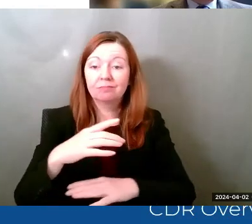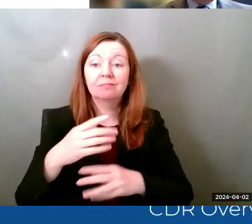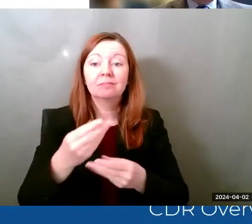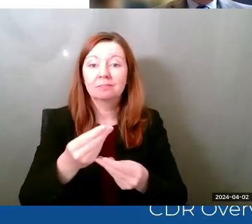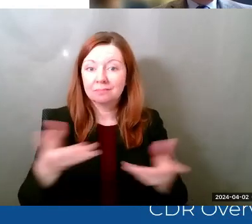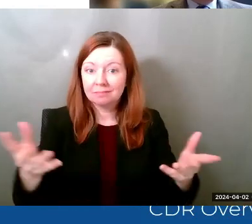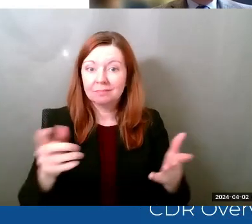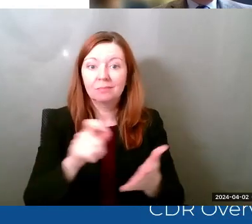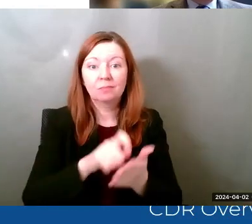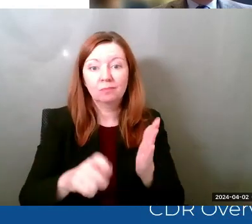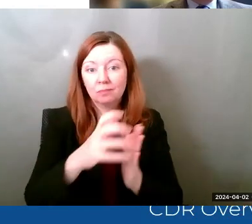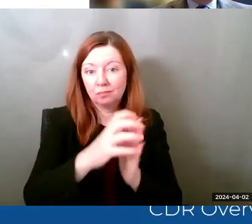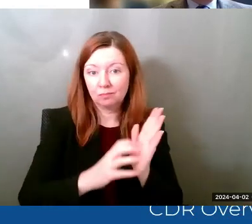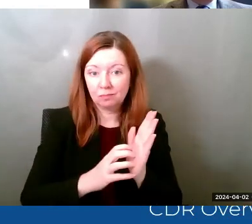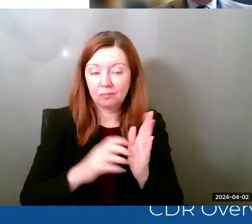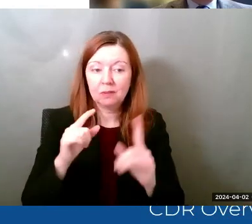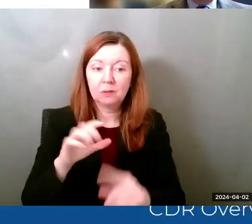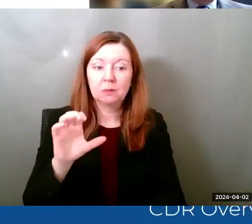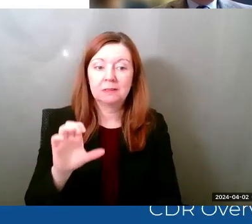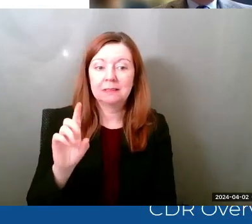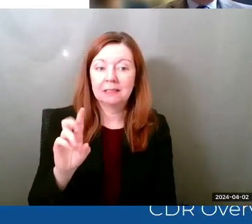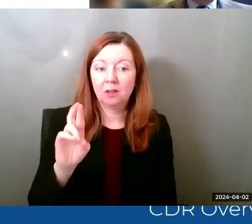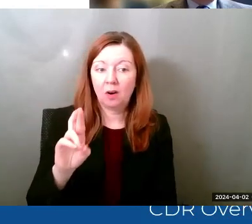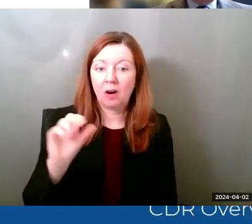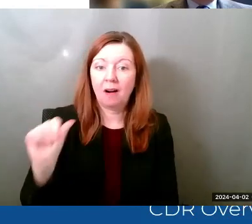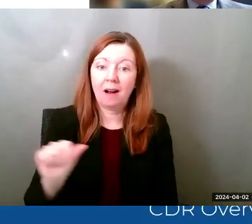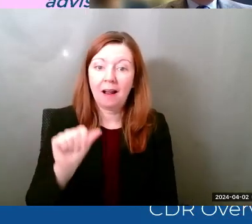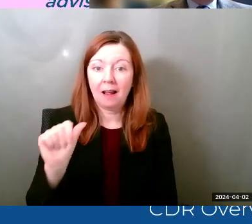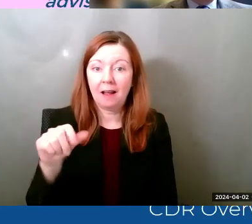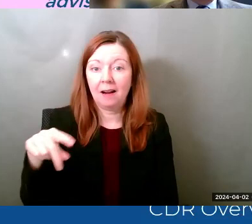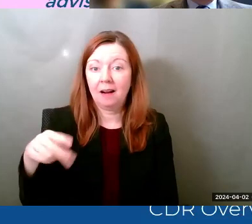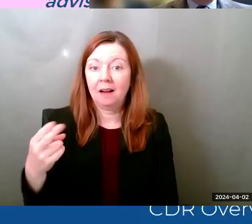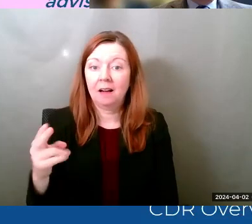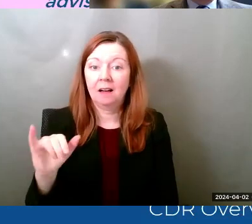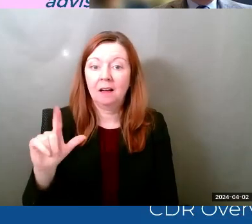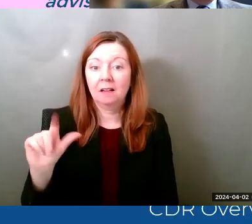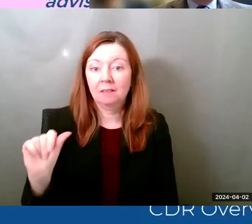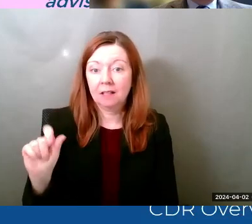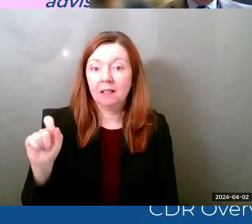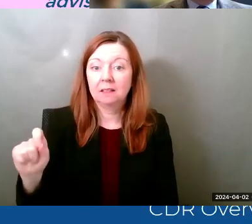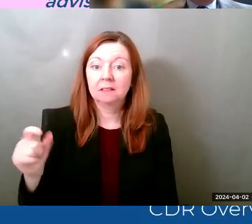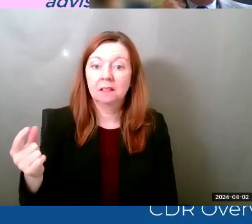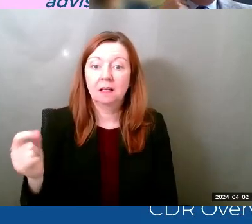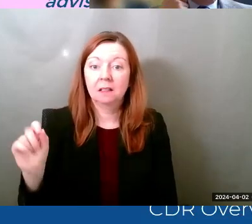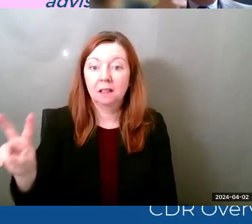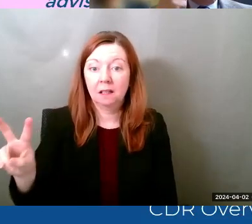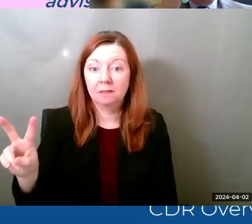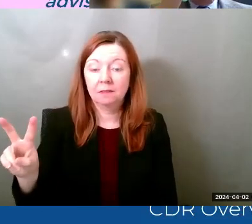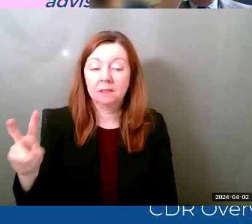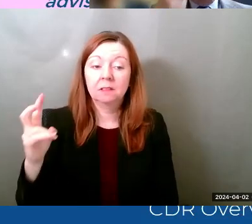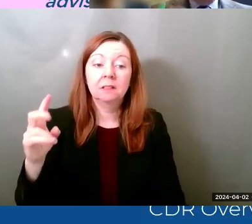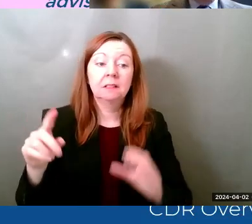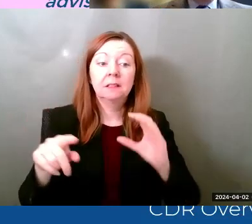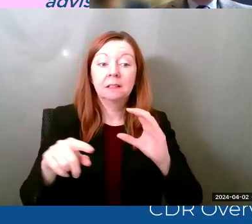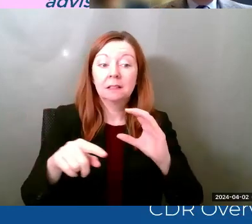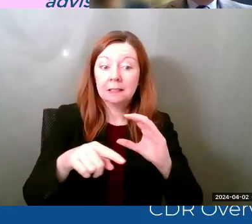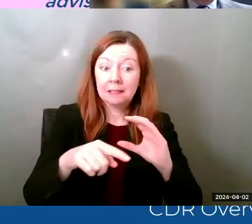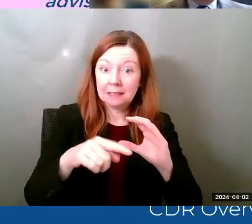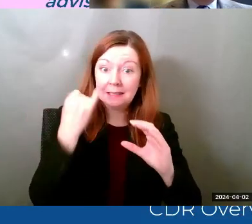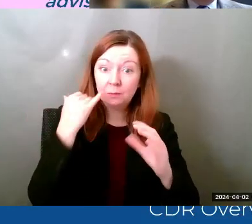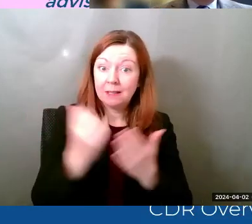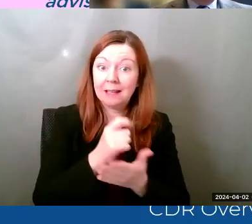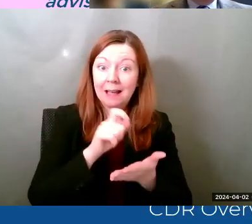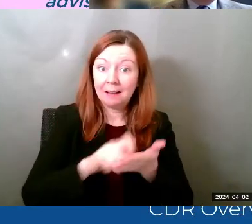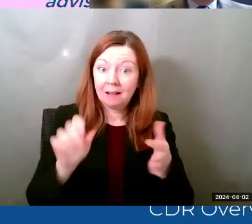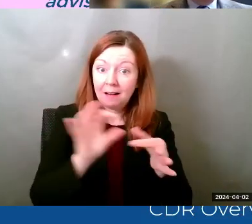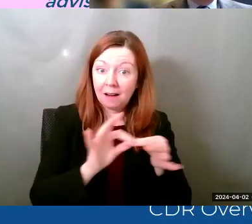in writing to cdr@phila.gov. Comments received via email throughout the meeting